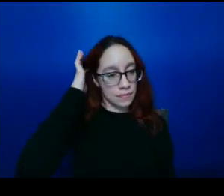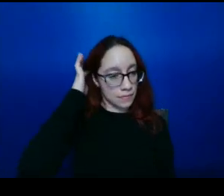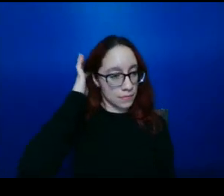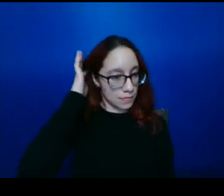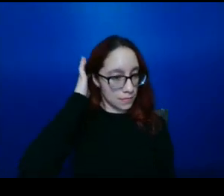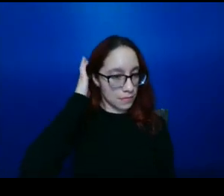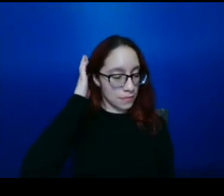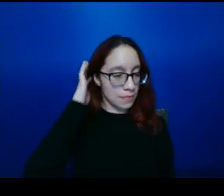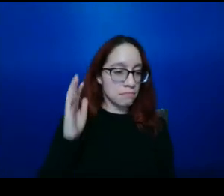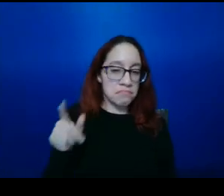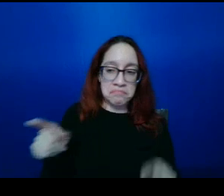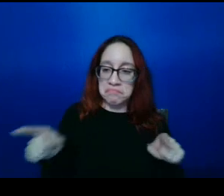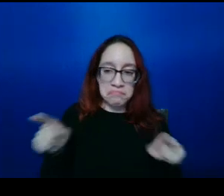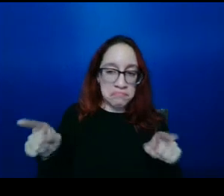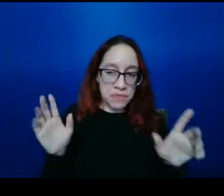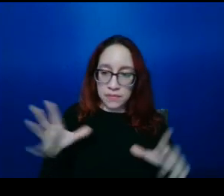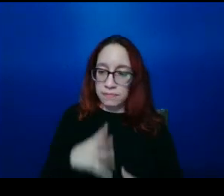Thank you very much. Either one.